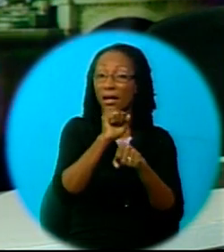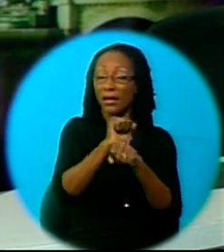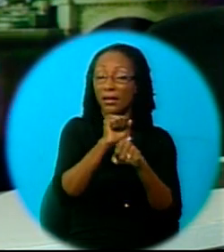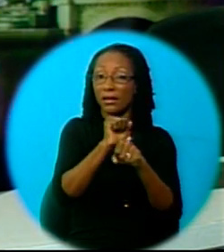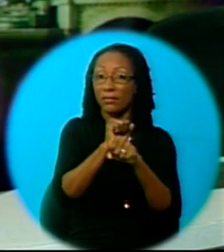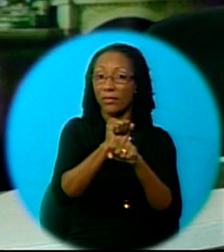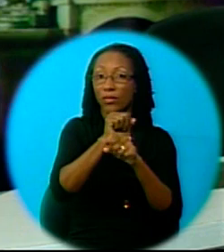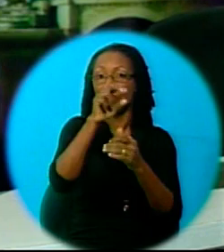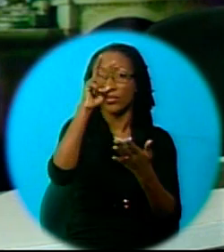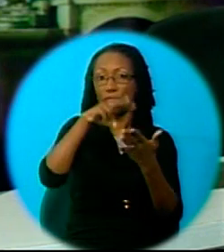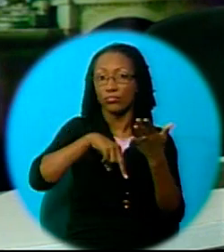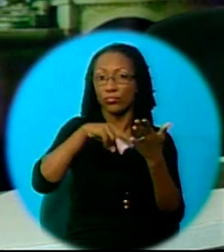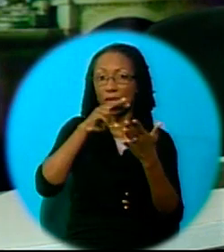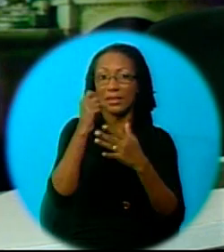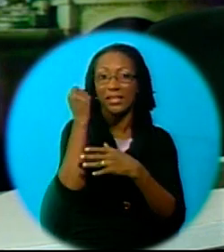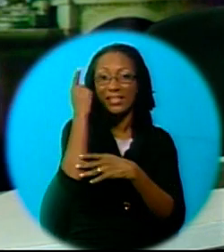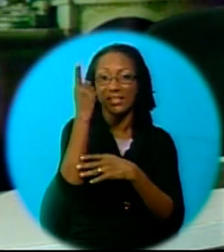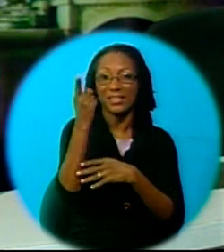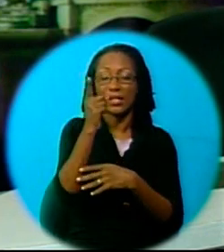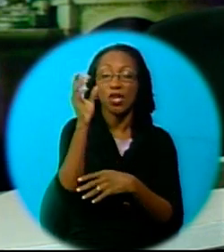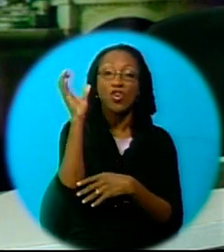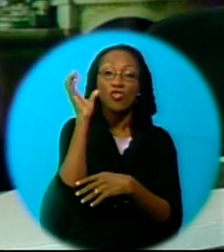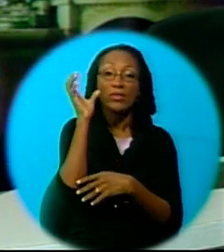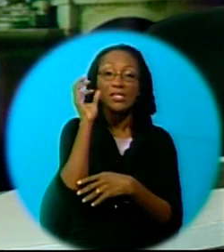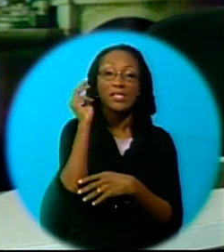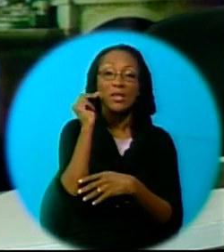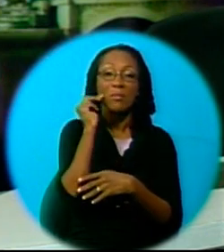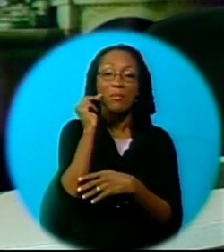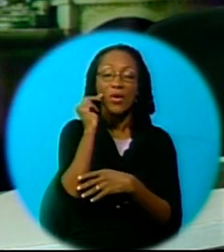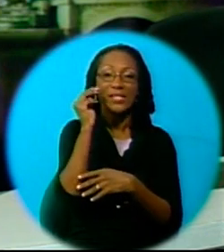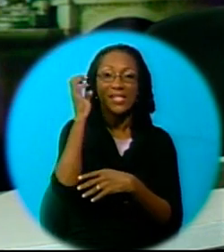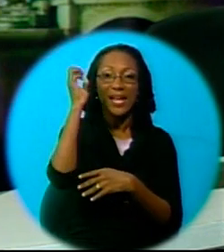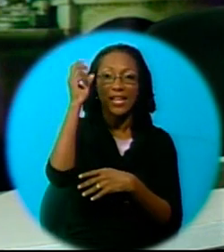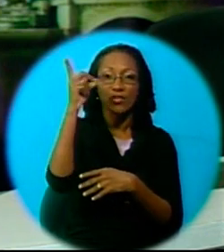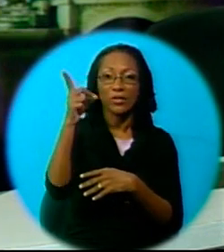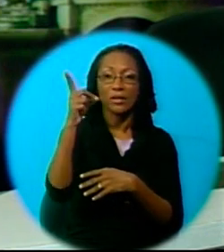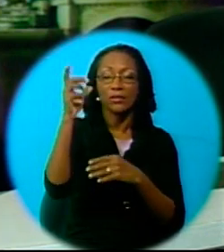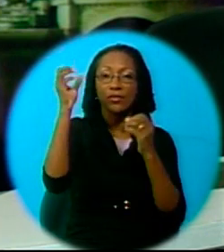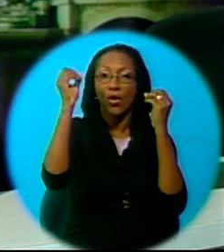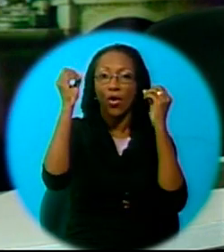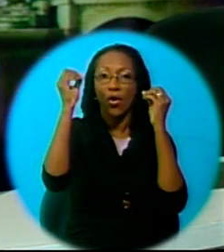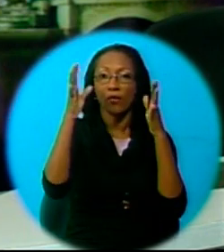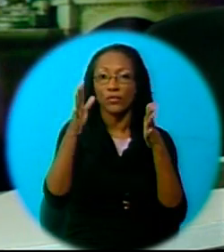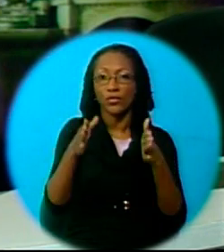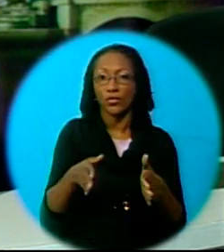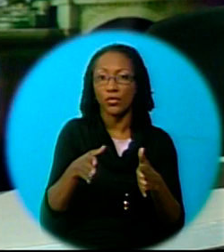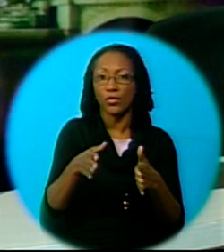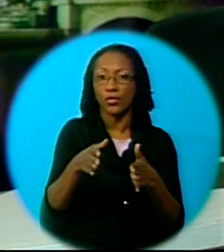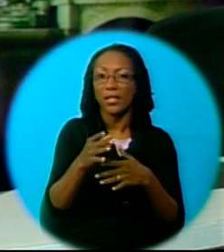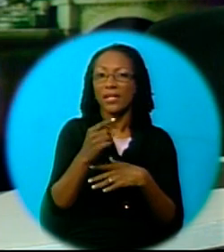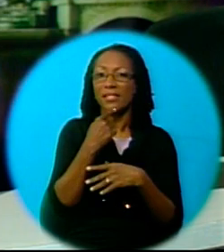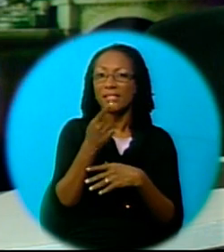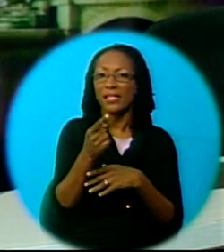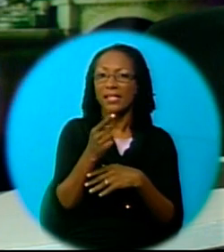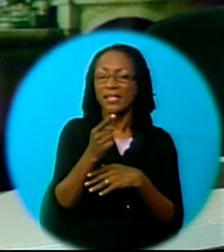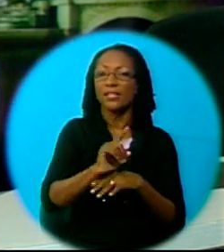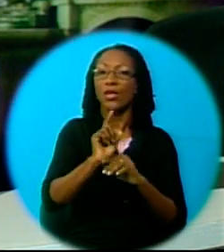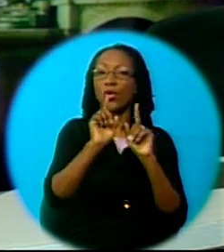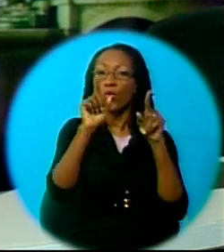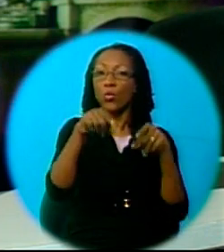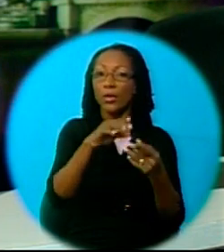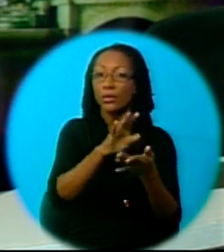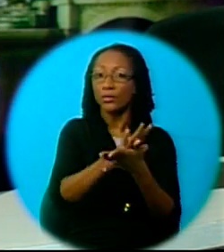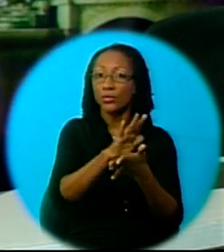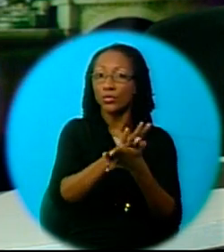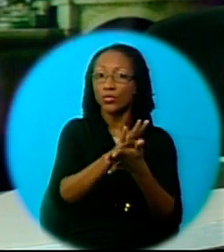Christina Morris, the Education Officer for Literacy and Reading, reflects access to primary education and being able to